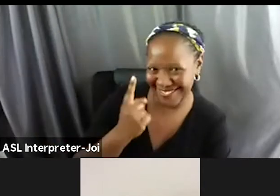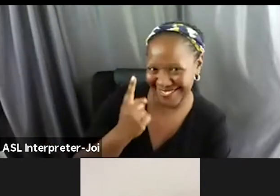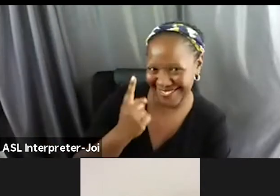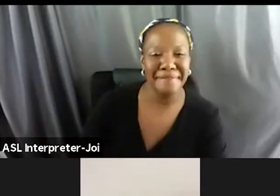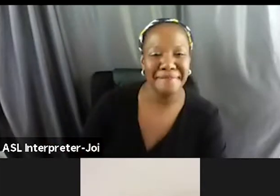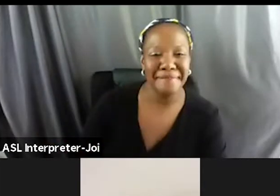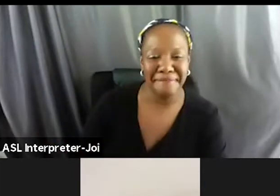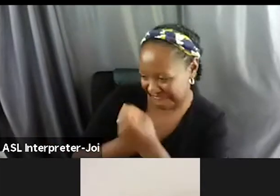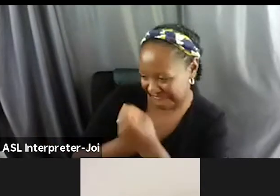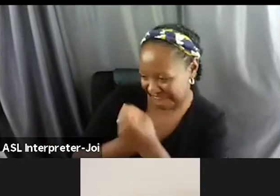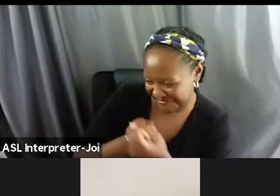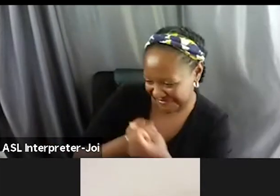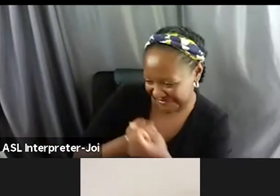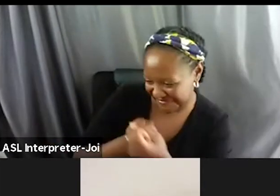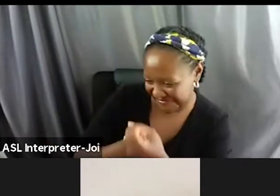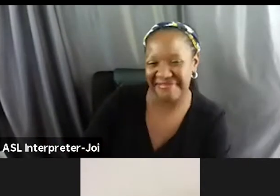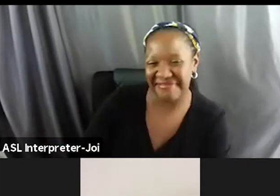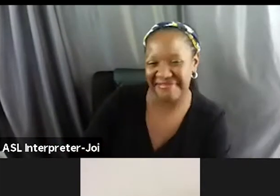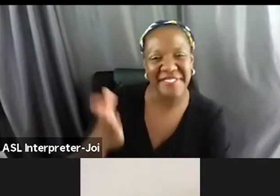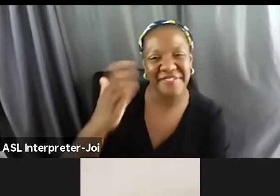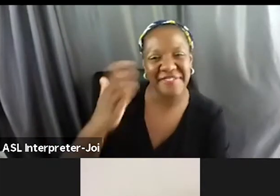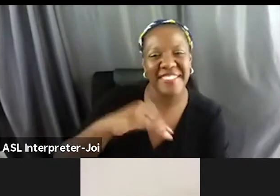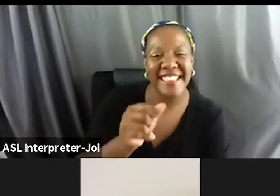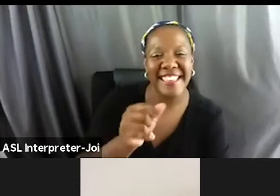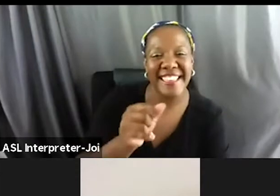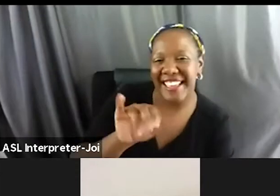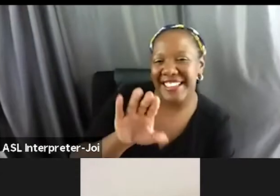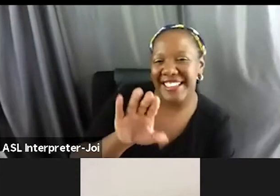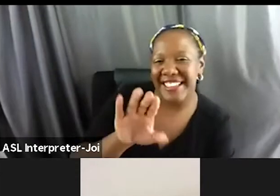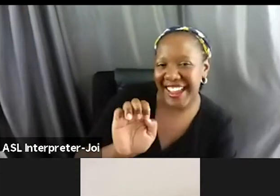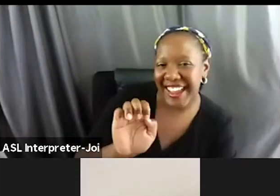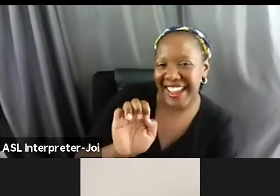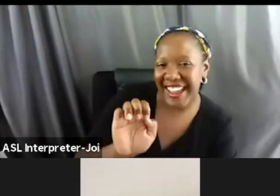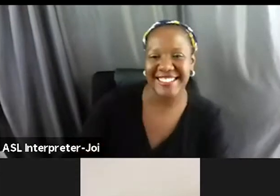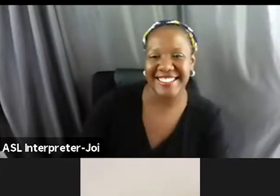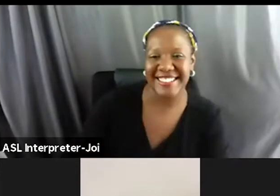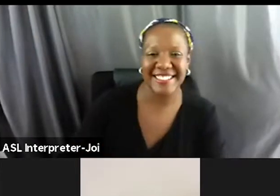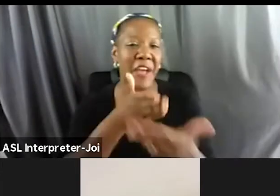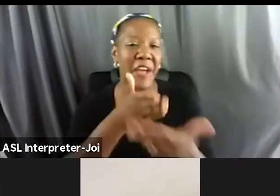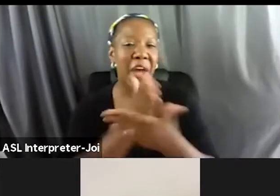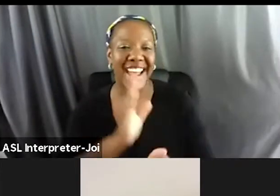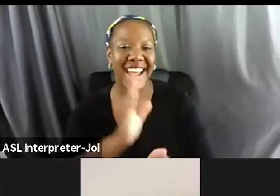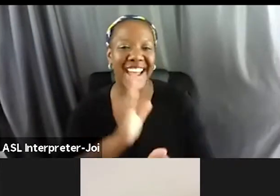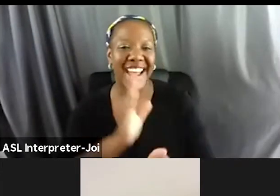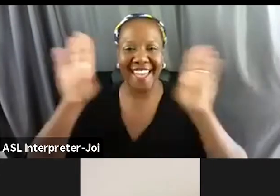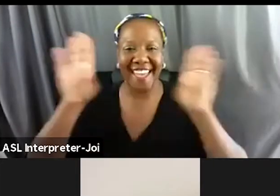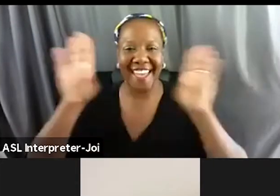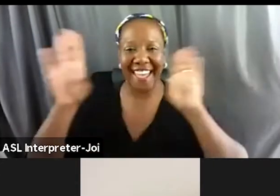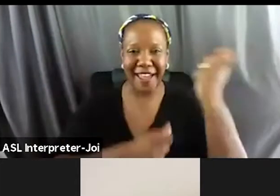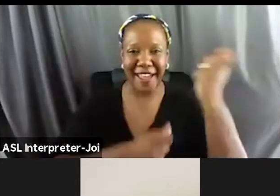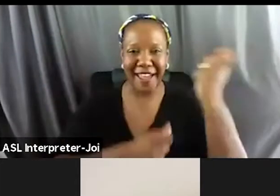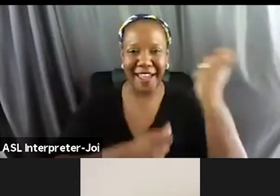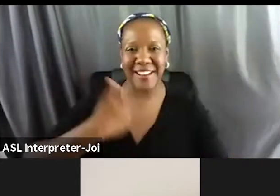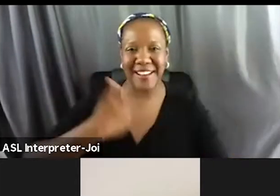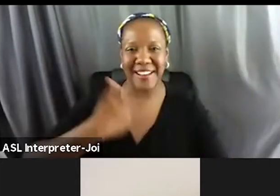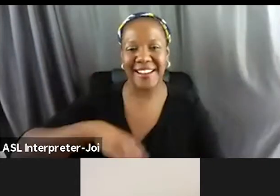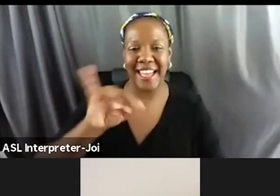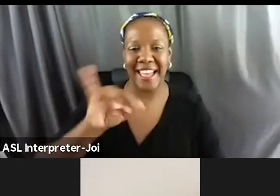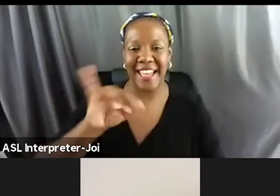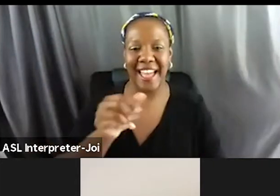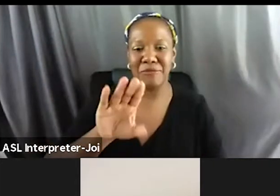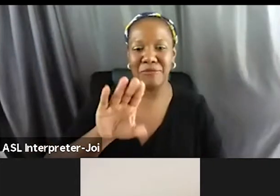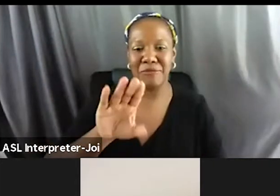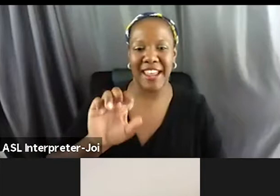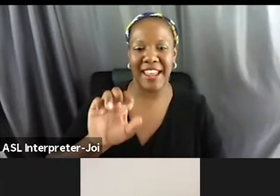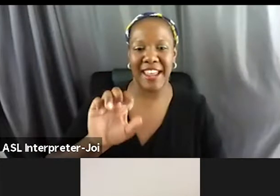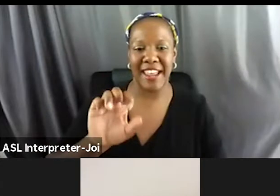All about it. Janice, you are next on the Zoom list. All right. Hey, everyone. Thanks for being here. I'm Janice Farabee, a native New Yorker.